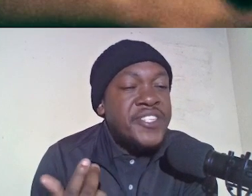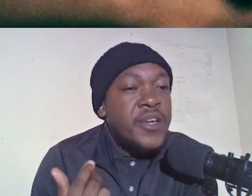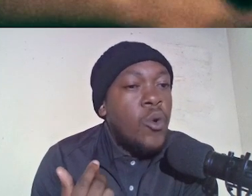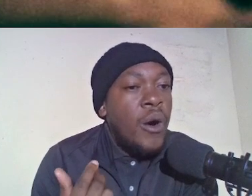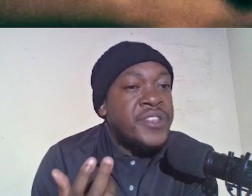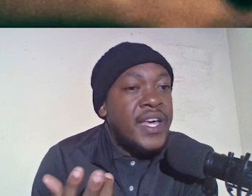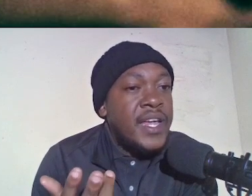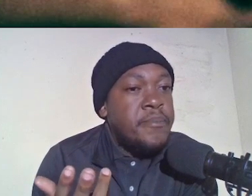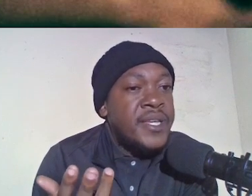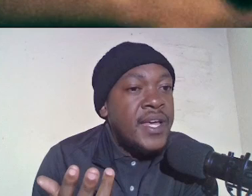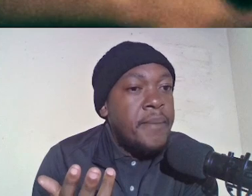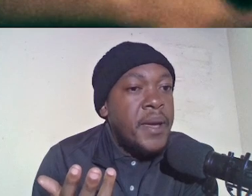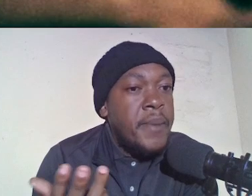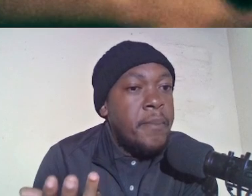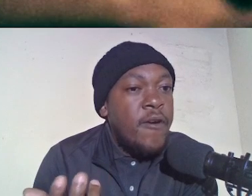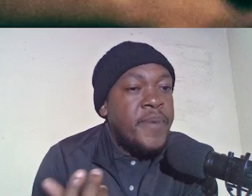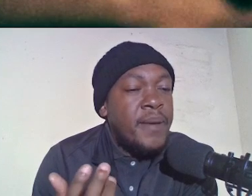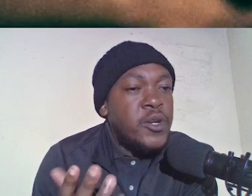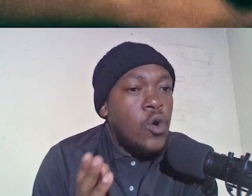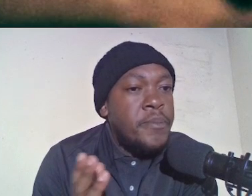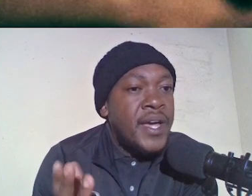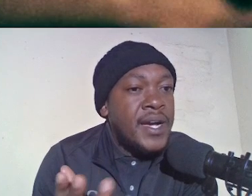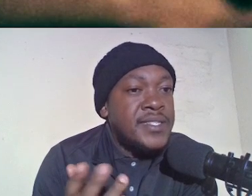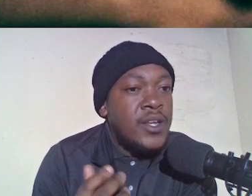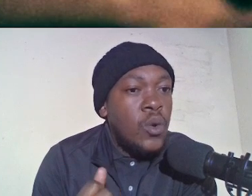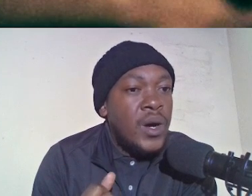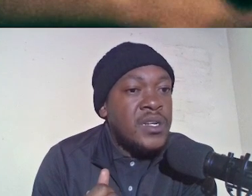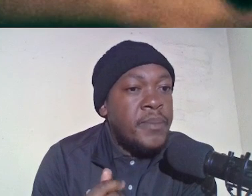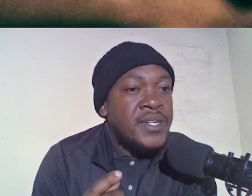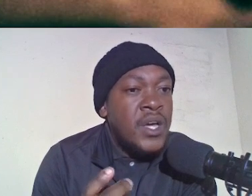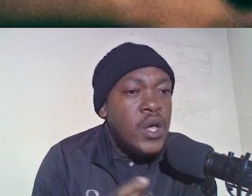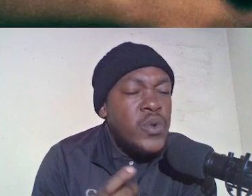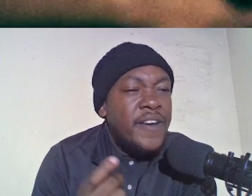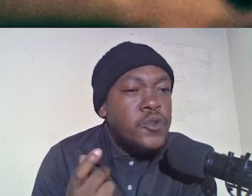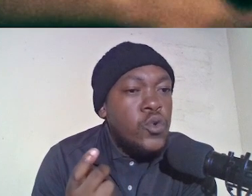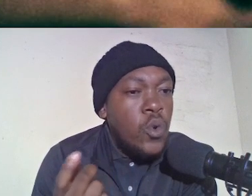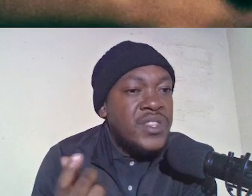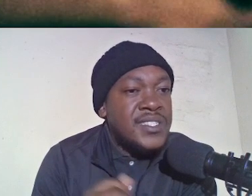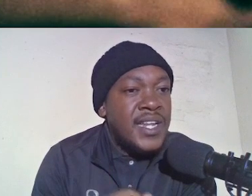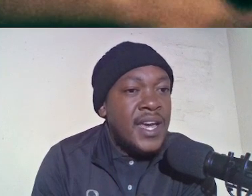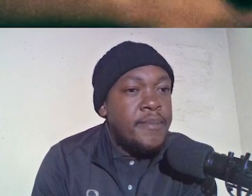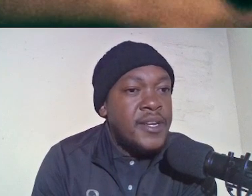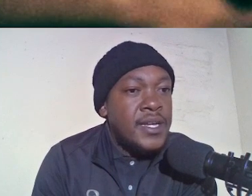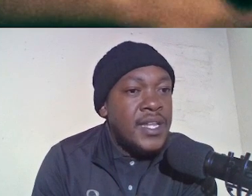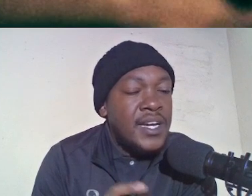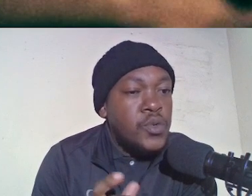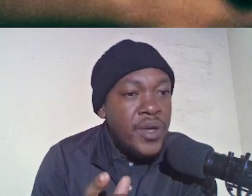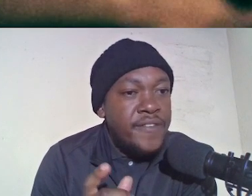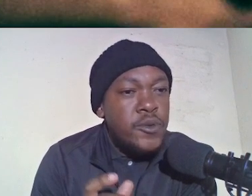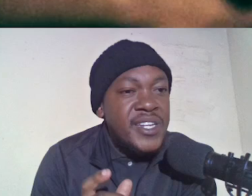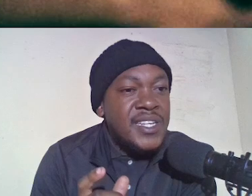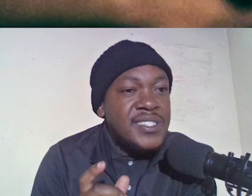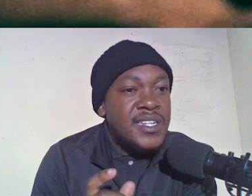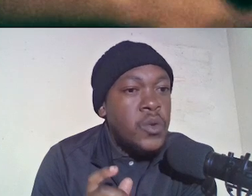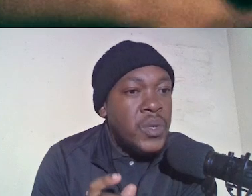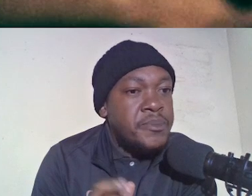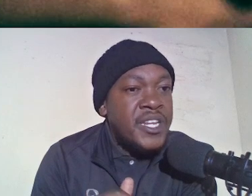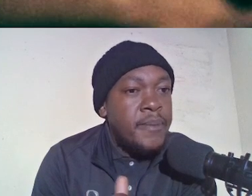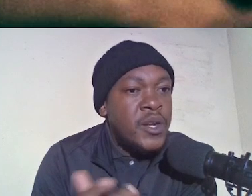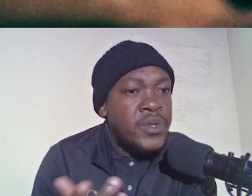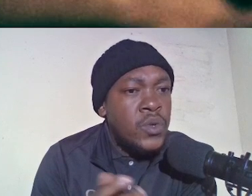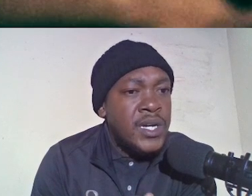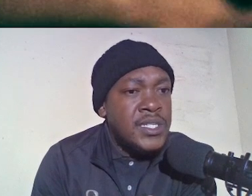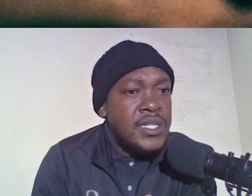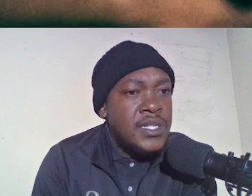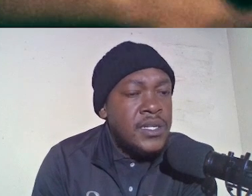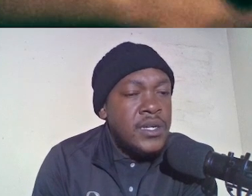I'm not saying go out there and be a member of parliament or be a councillor or what, but you have to know things that are happening in the country. You have to be interested in what's been